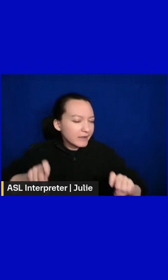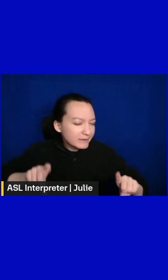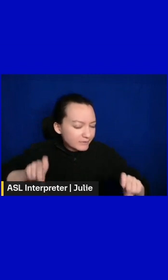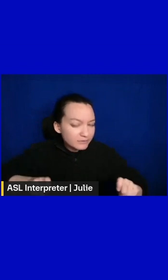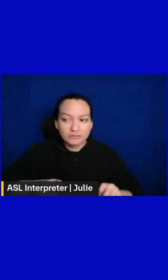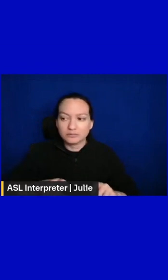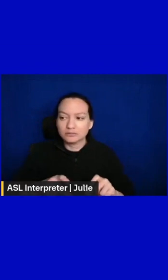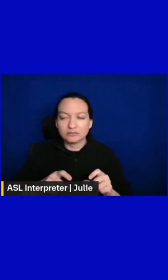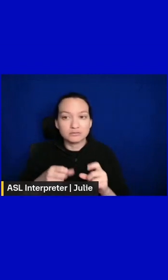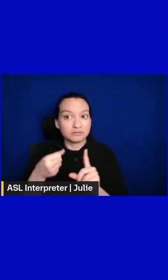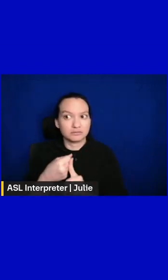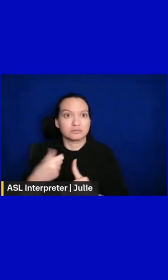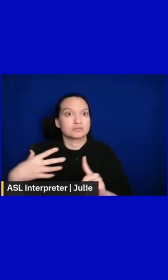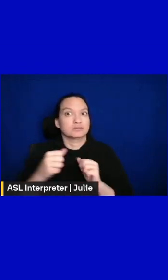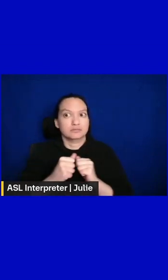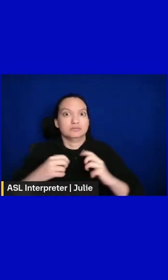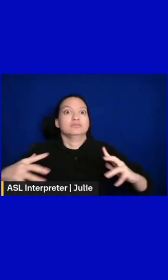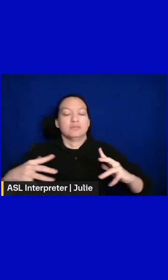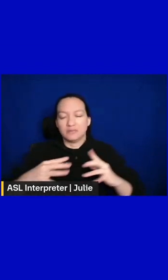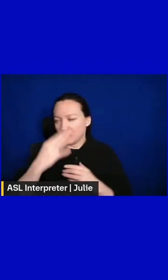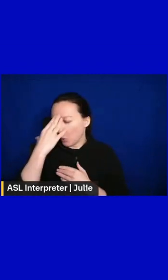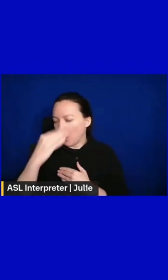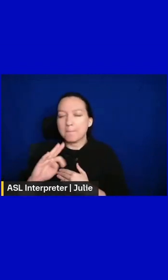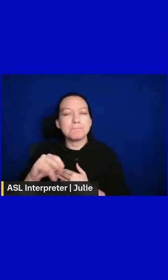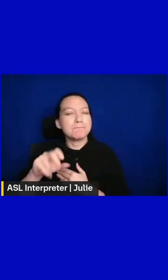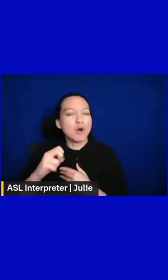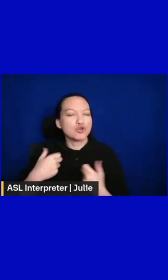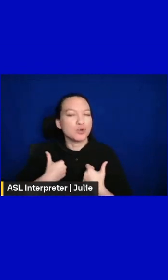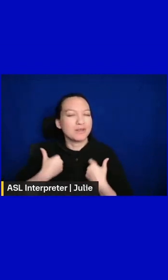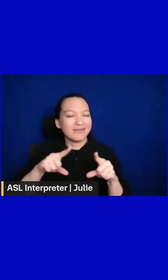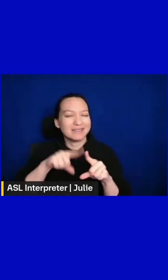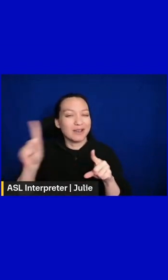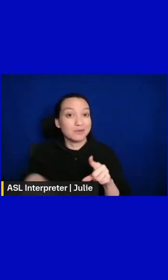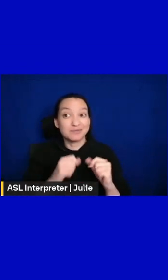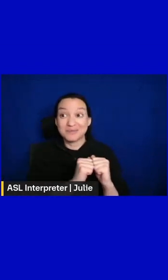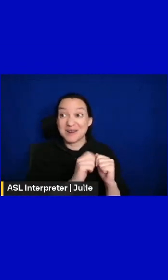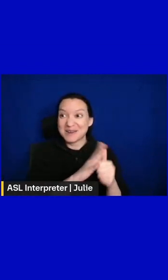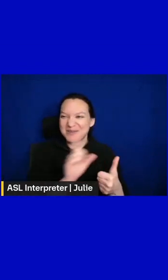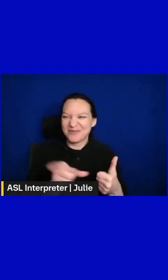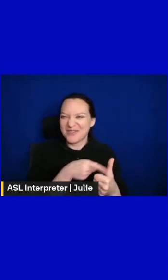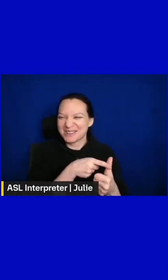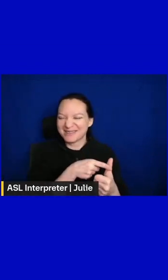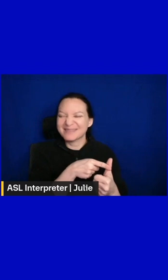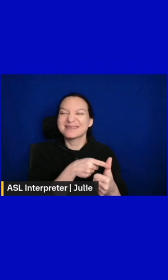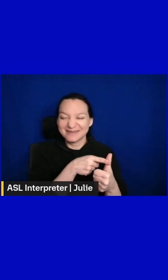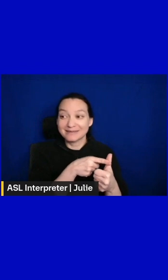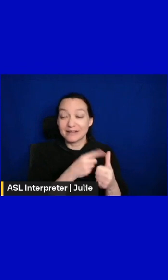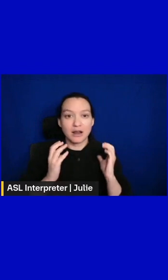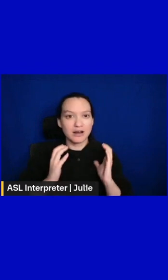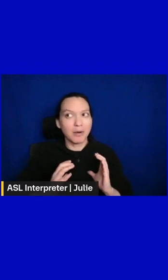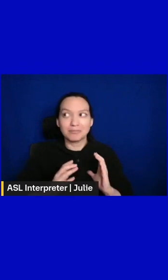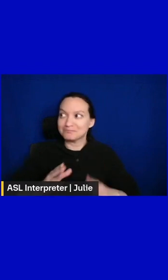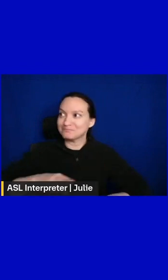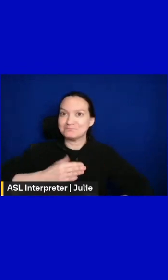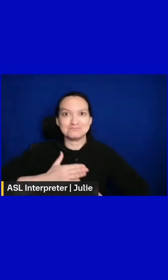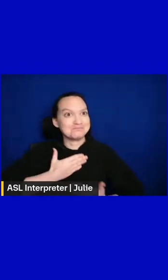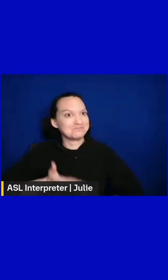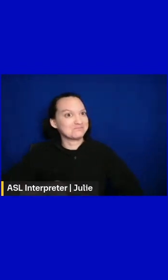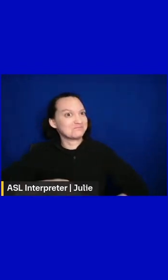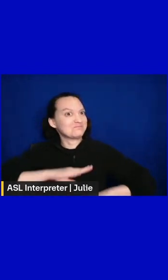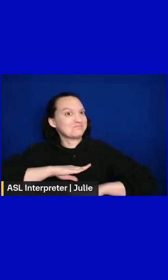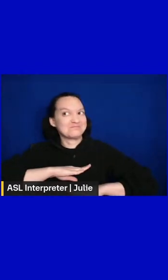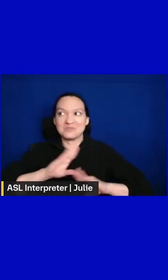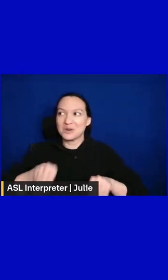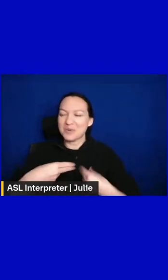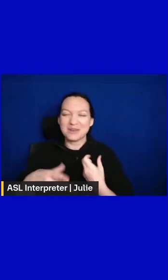at scale. So we're all familiar with the module lifecycle. You've created your first module, and now your customers are happy. You've provided a